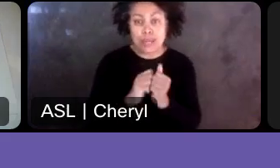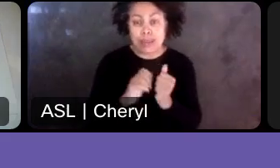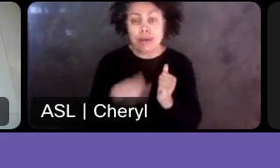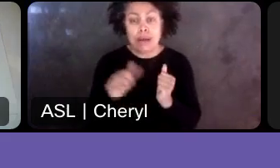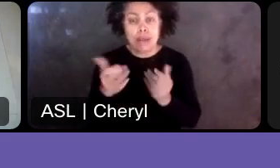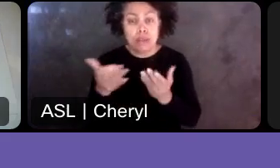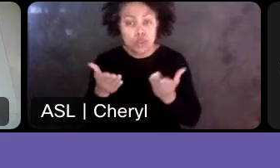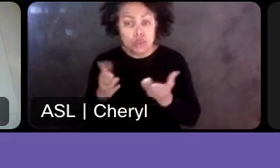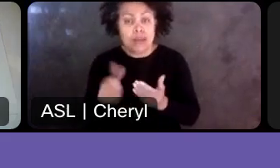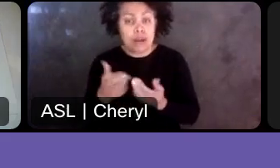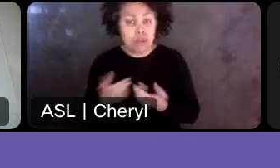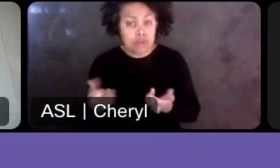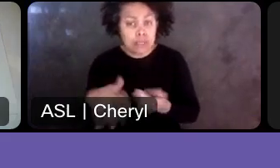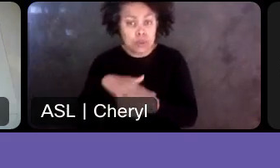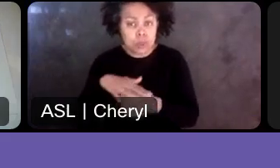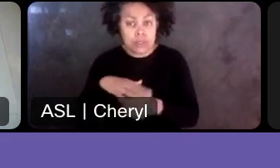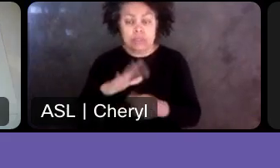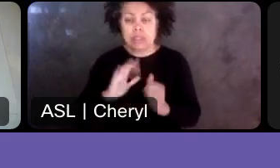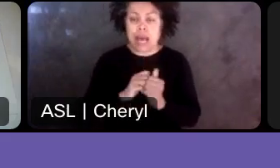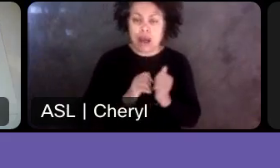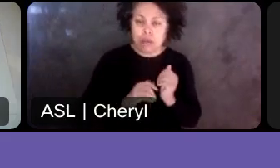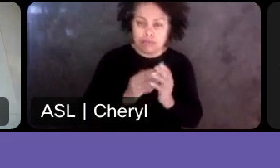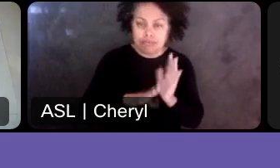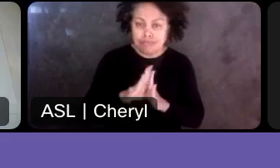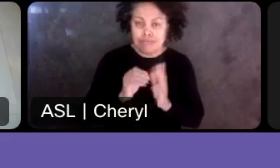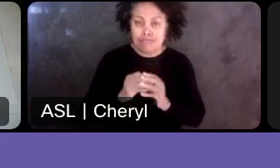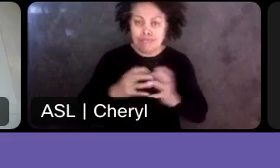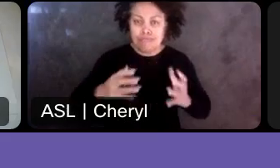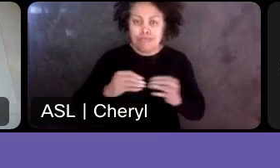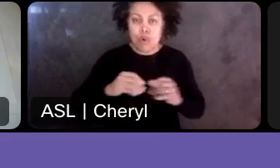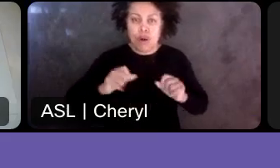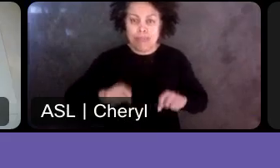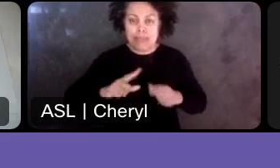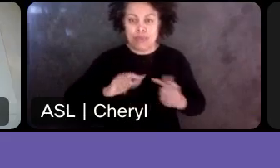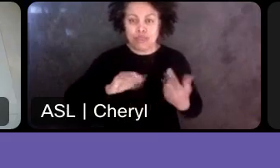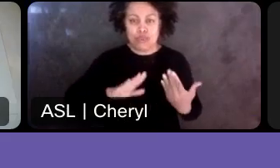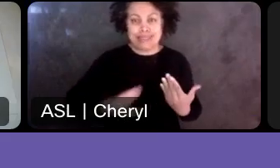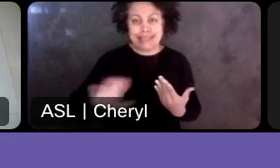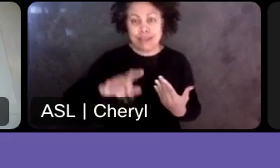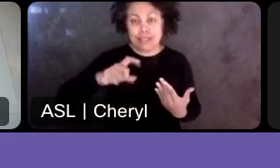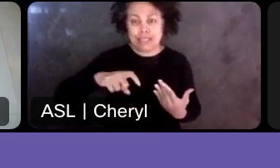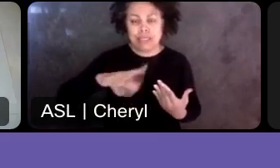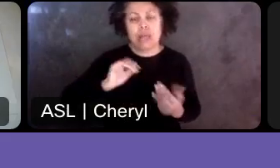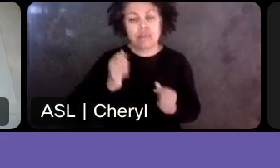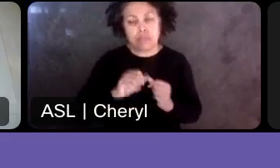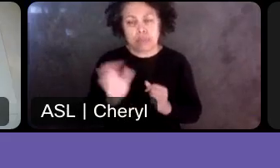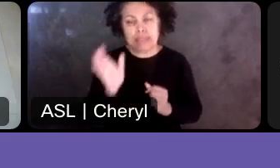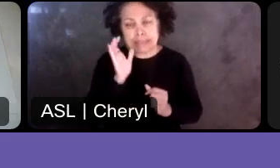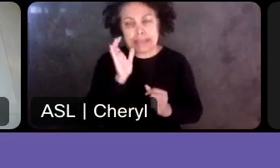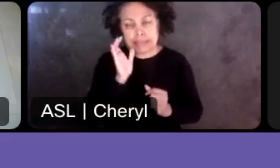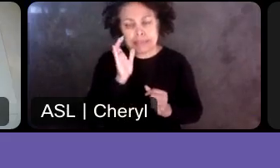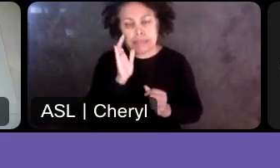area, building capacity to address the unique needs of survivors, but mostly remembering to listen to their